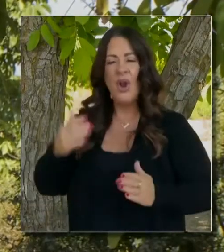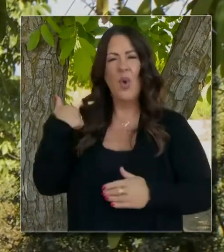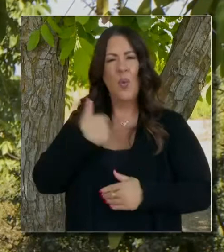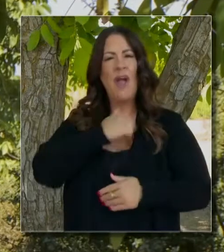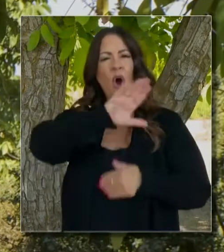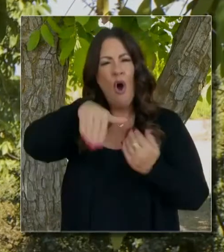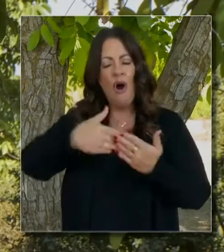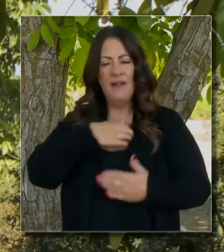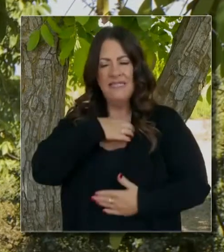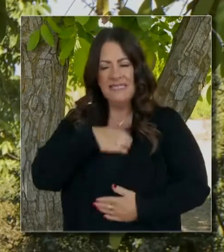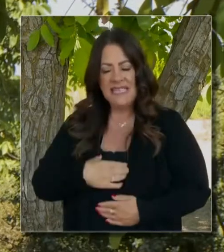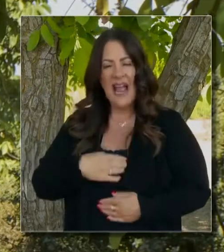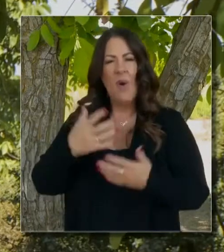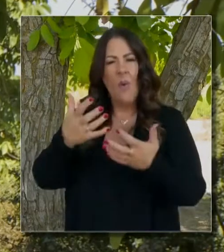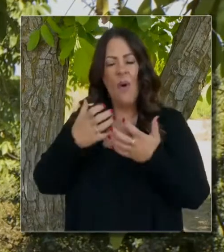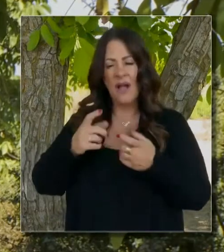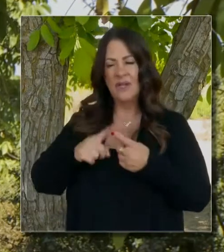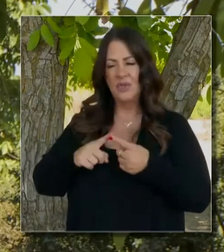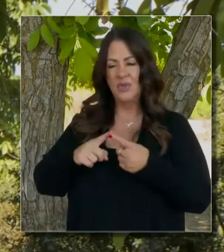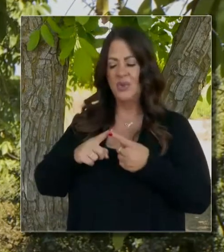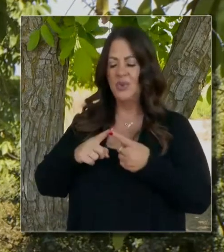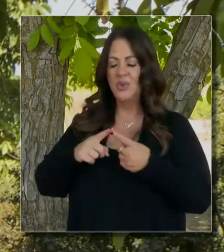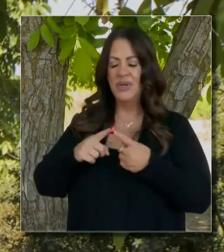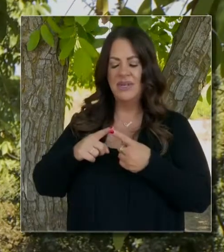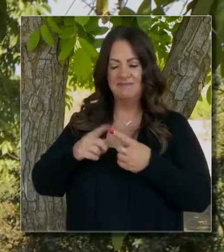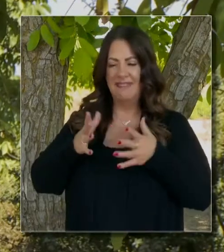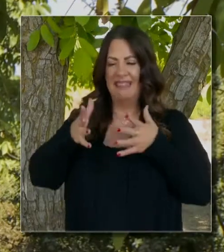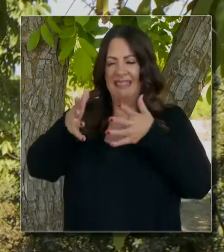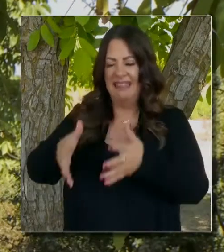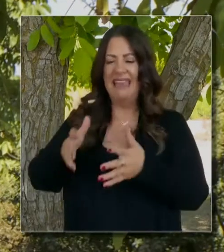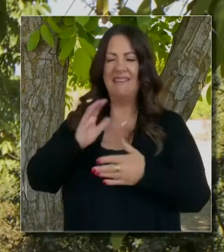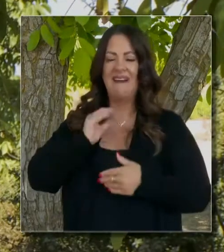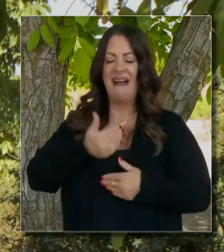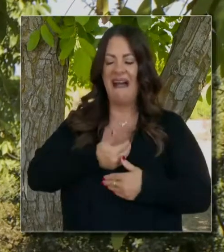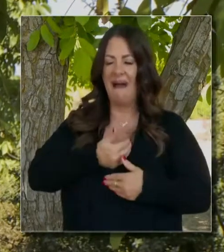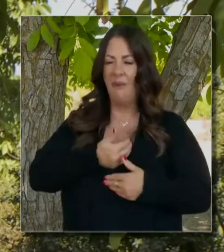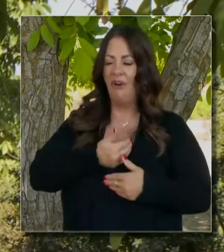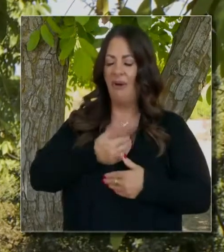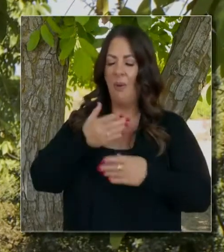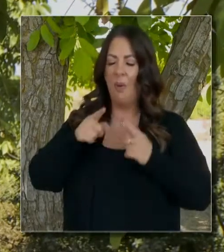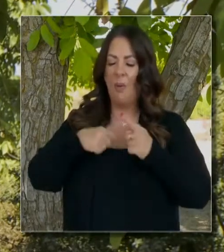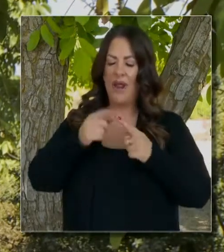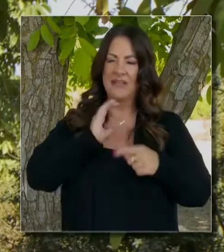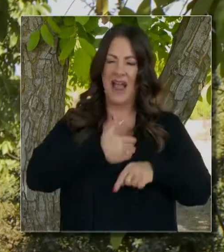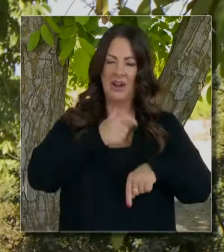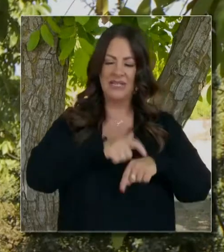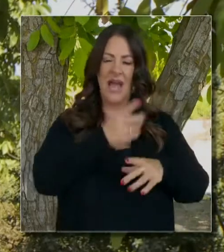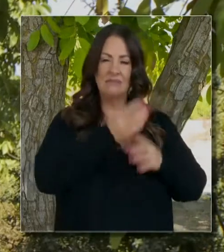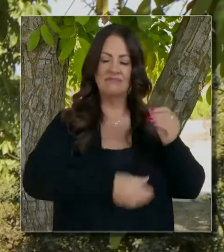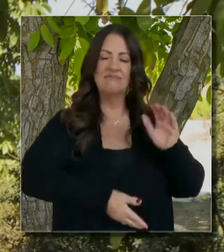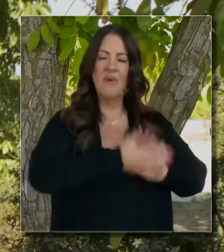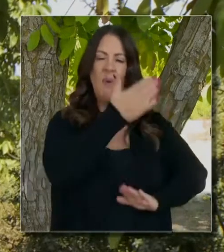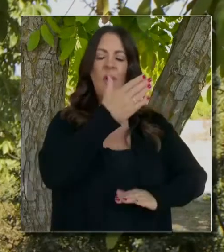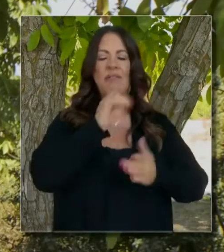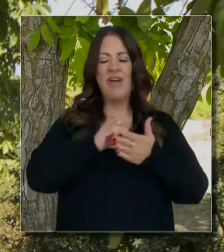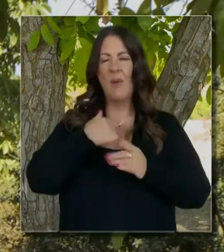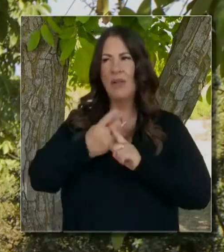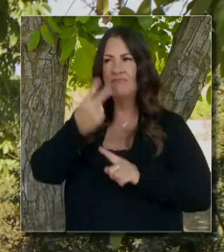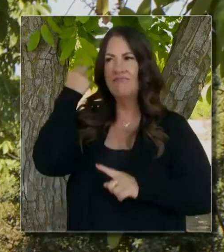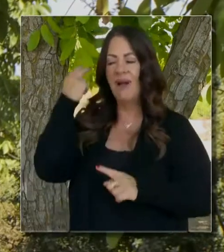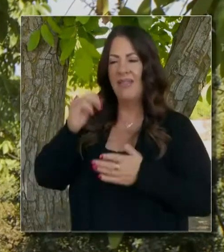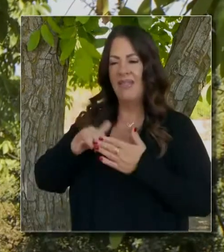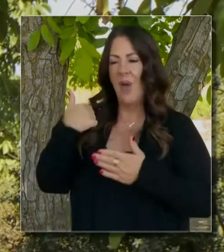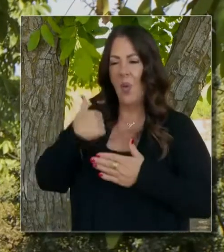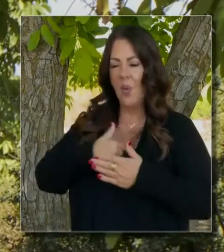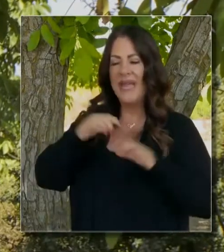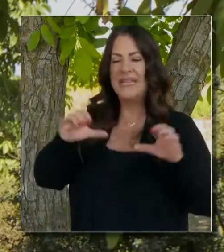desire to leave a legacy, to leave something to generations unborn, to be able to look back as you do